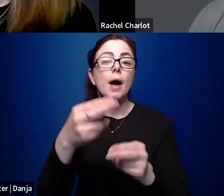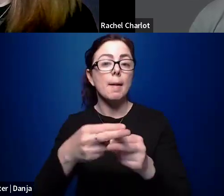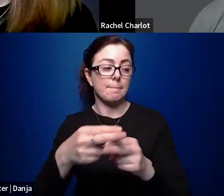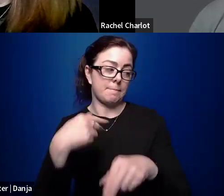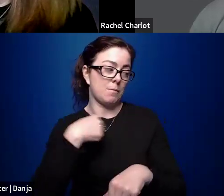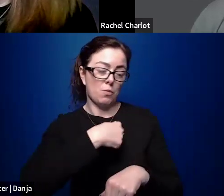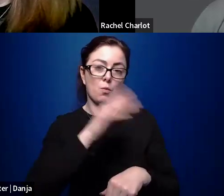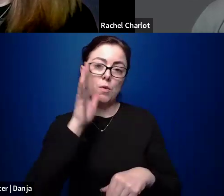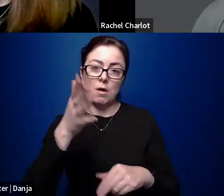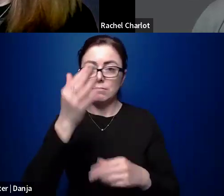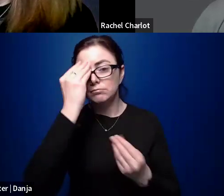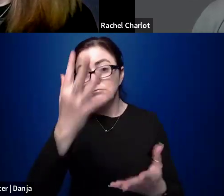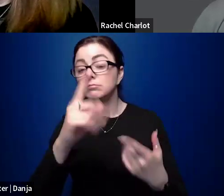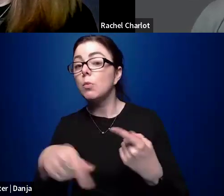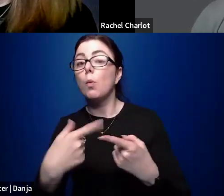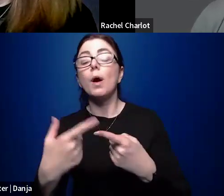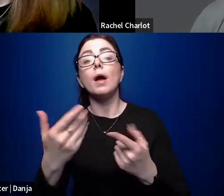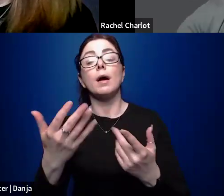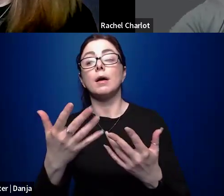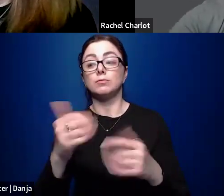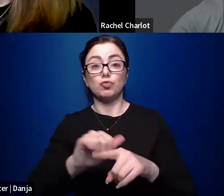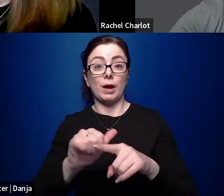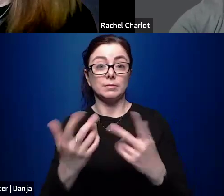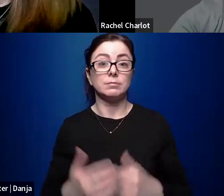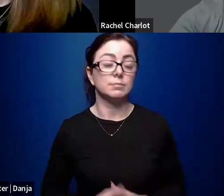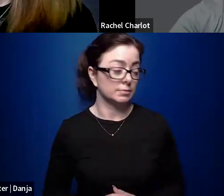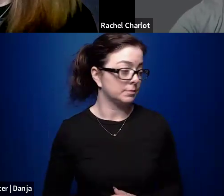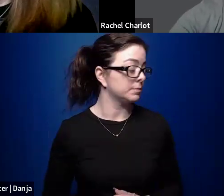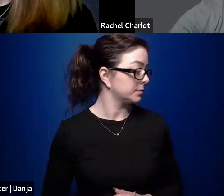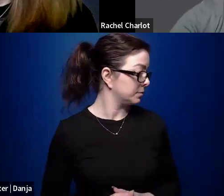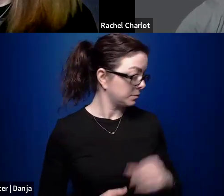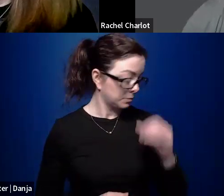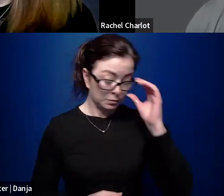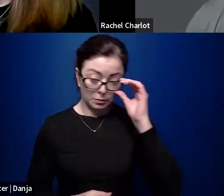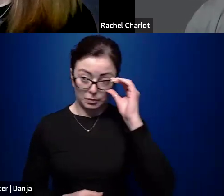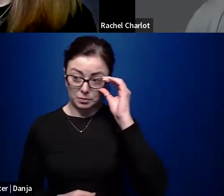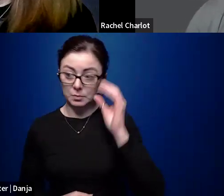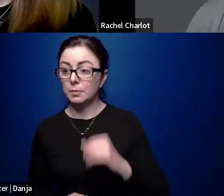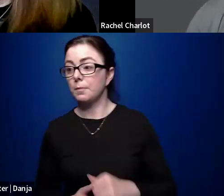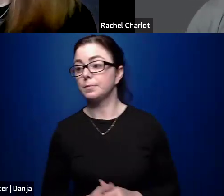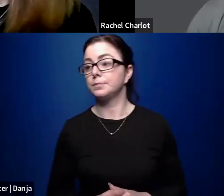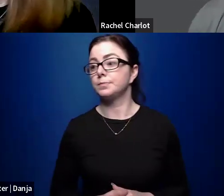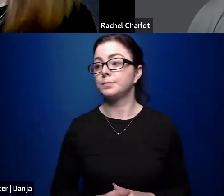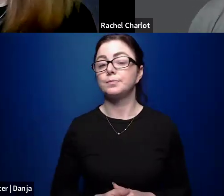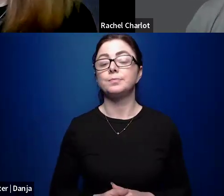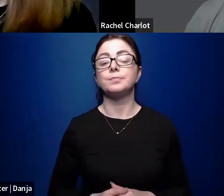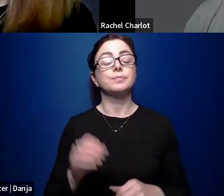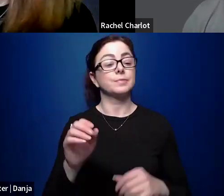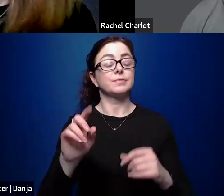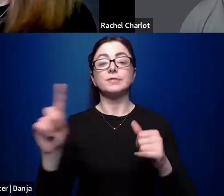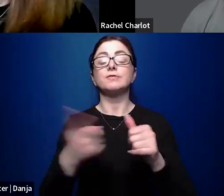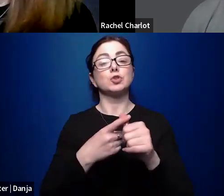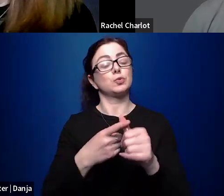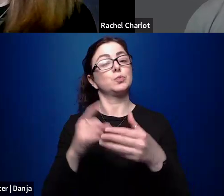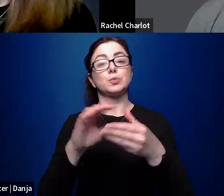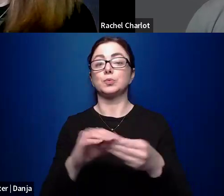you know when that training is going to be offered. So we're going to start with our first storyteller. First